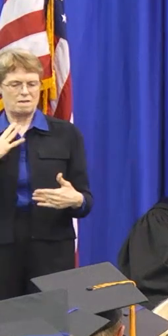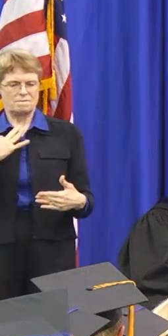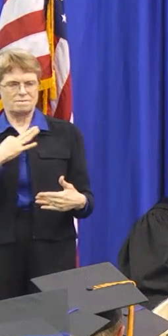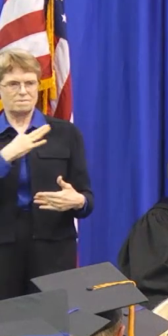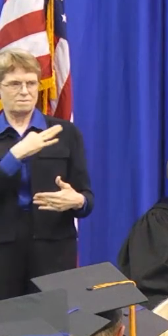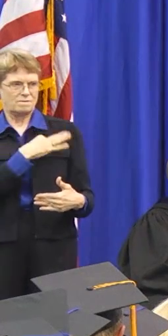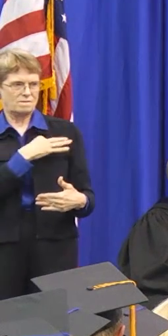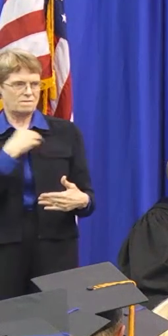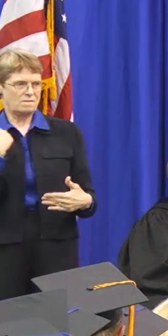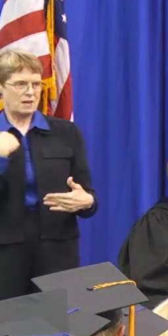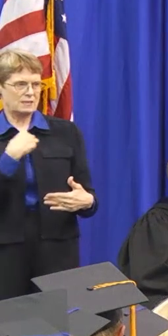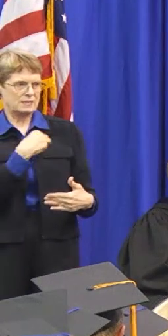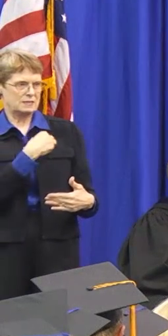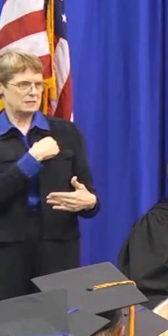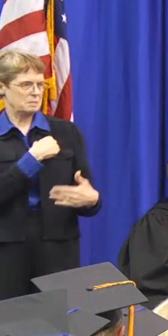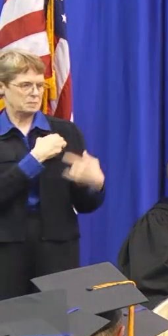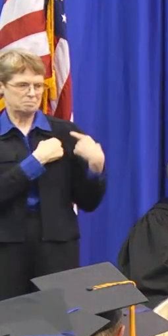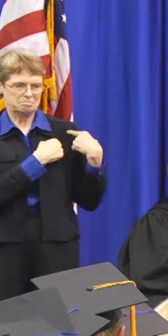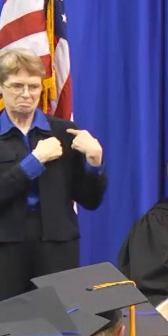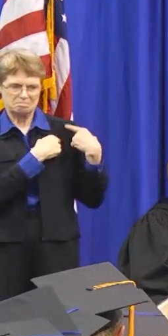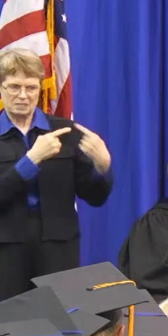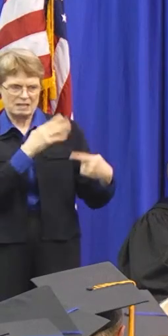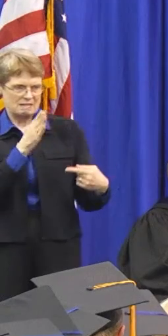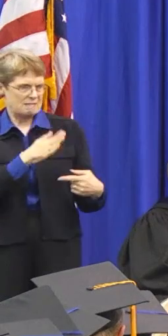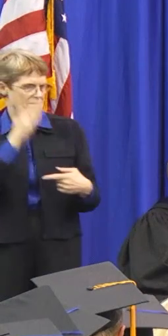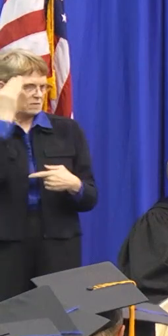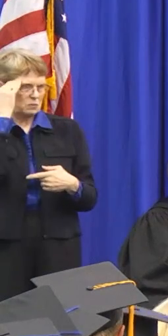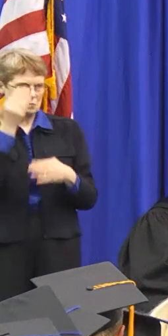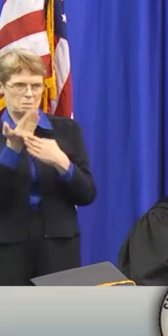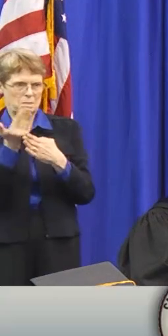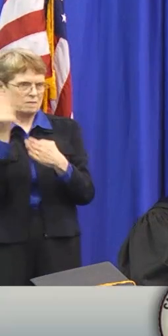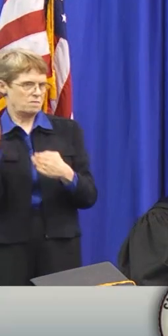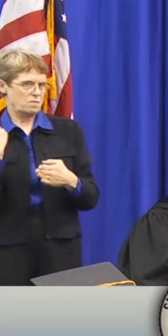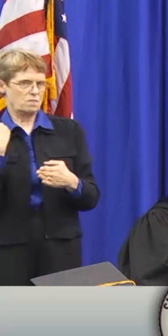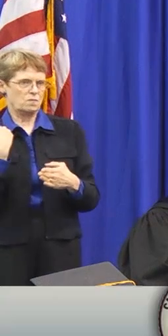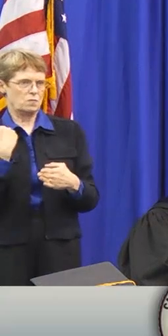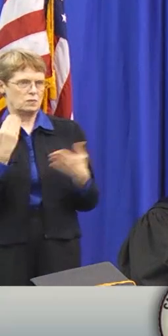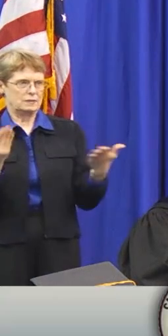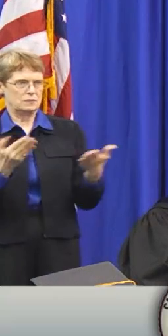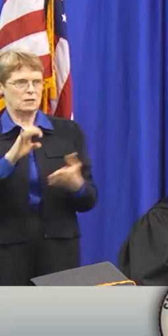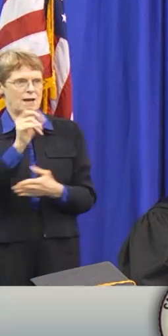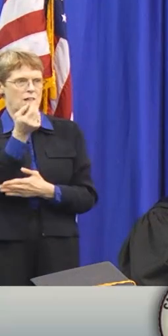have ever known at Calhoun Community College.